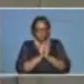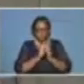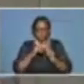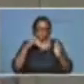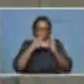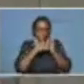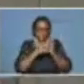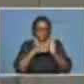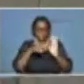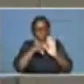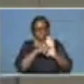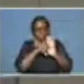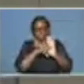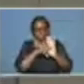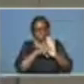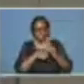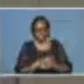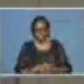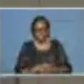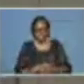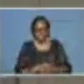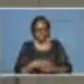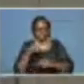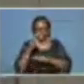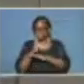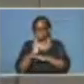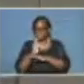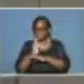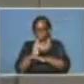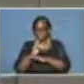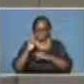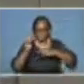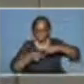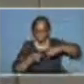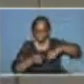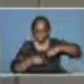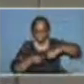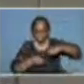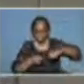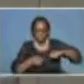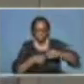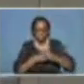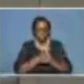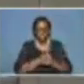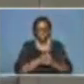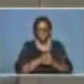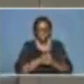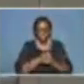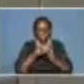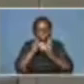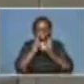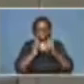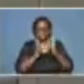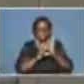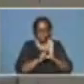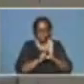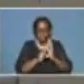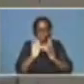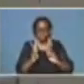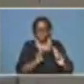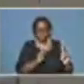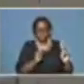STAND, the Berry Island Community Plan, Law Enforcement Empowerment and